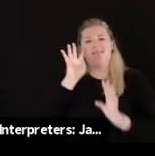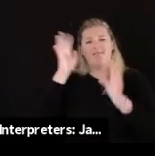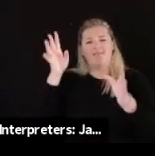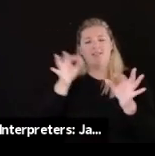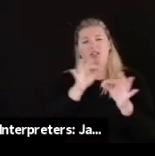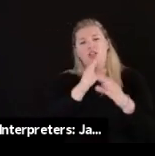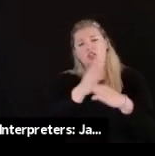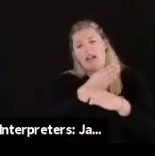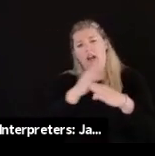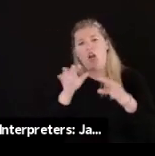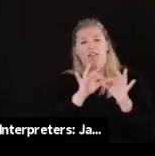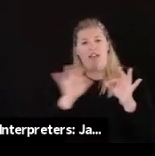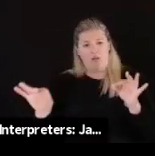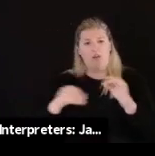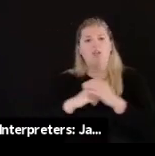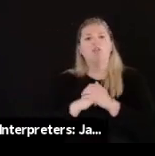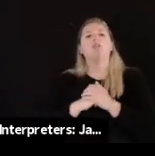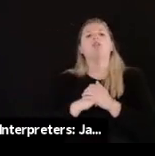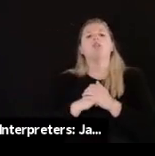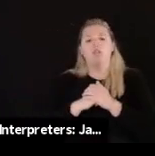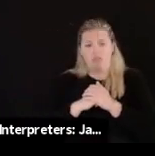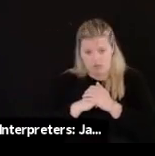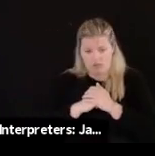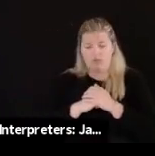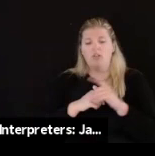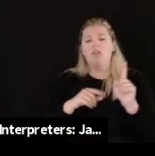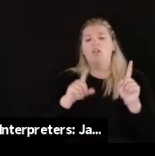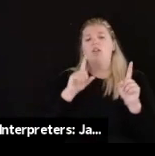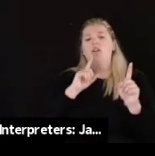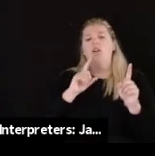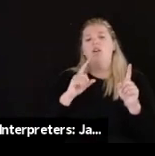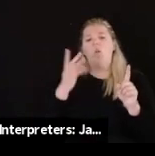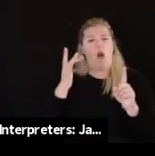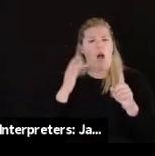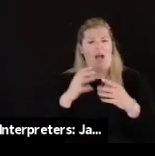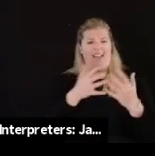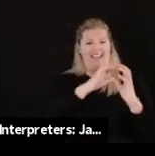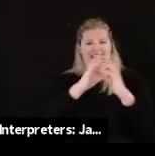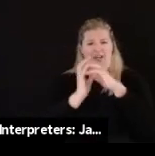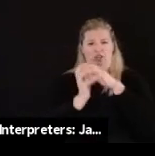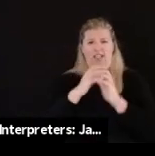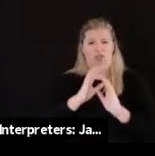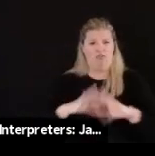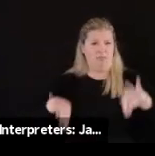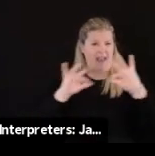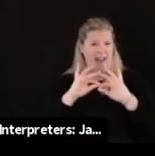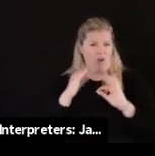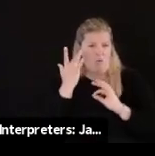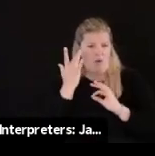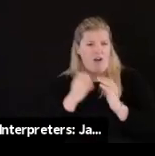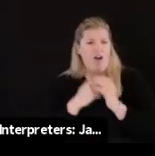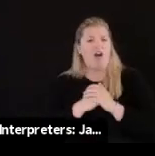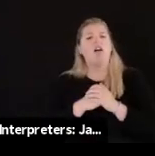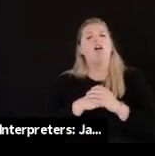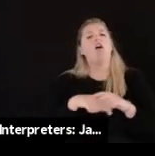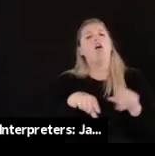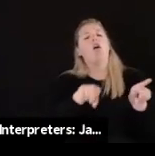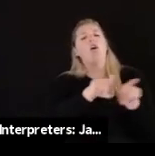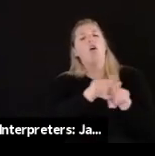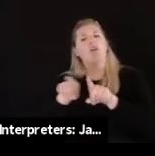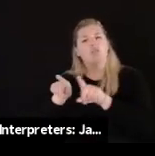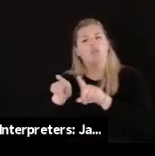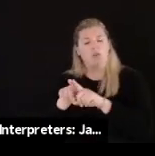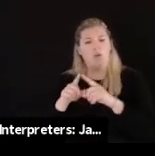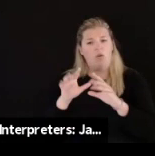this nuanced term. We will also discuss why intersections matter. We will also briefly cover how critical